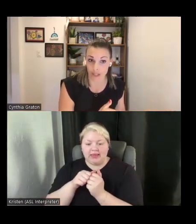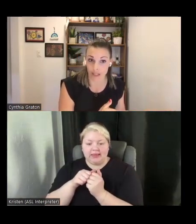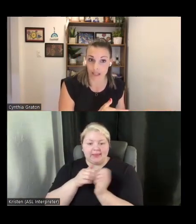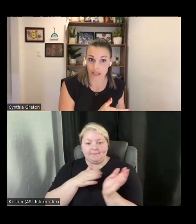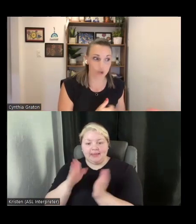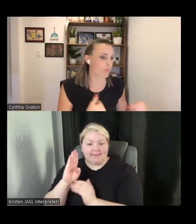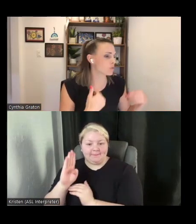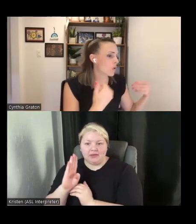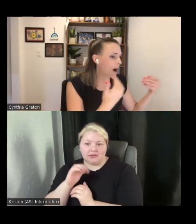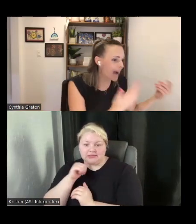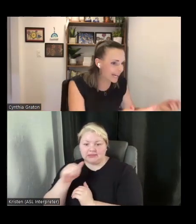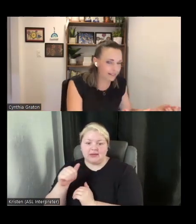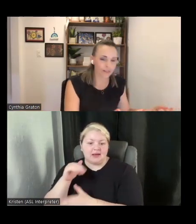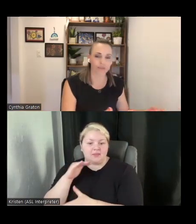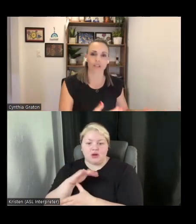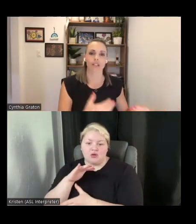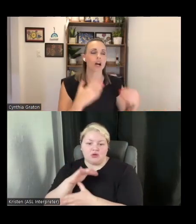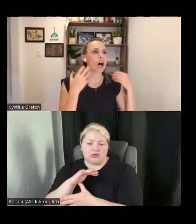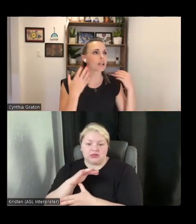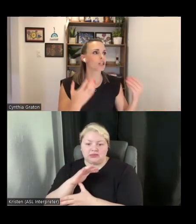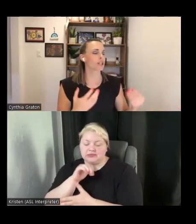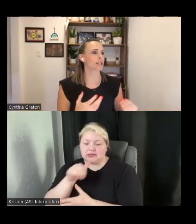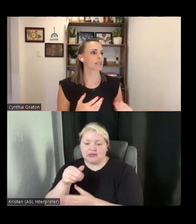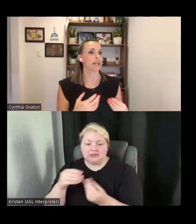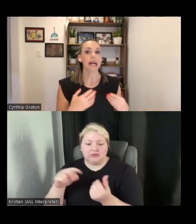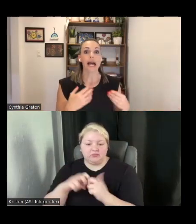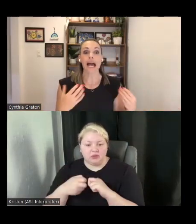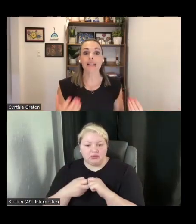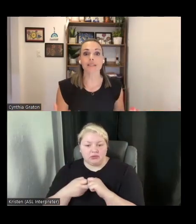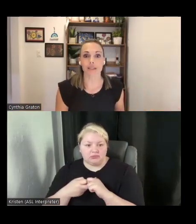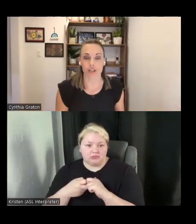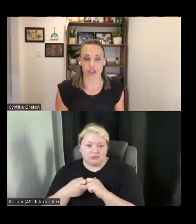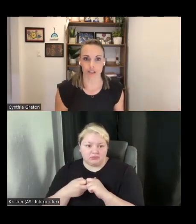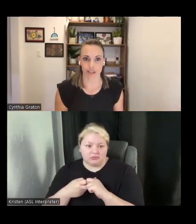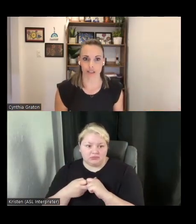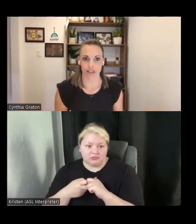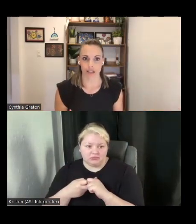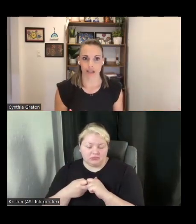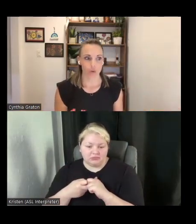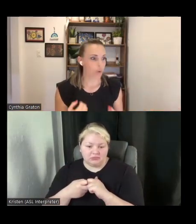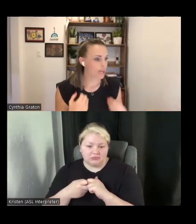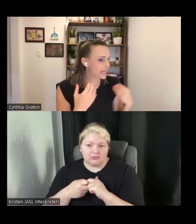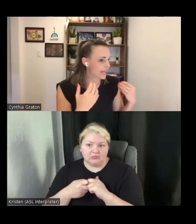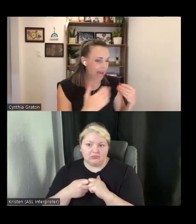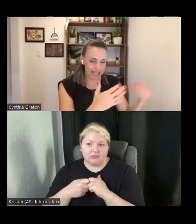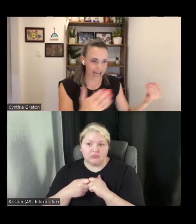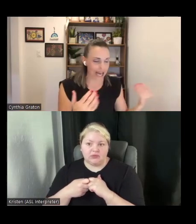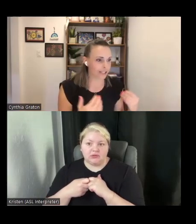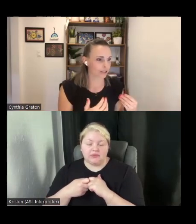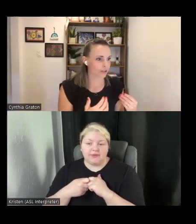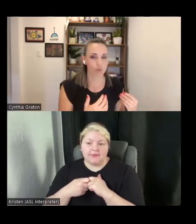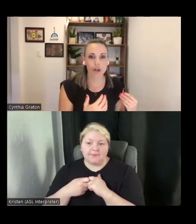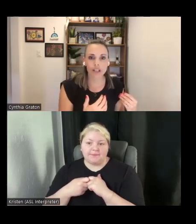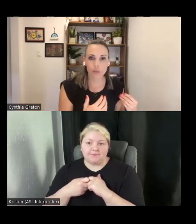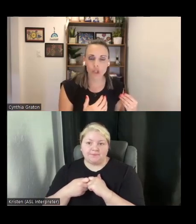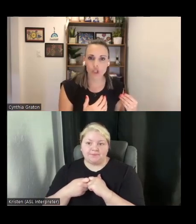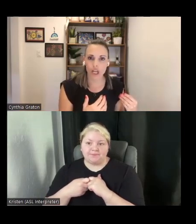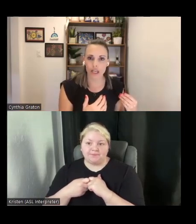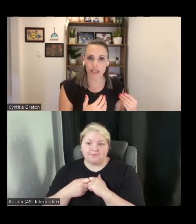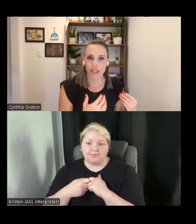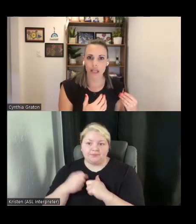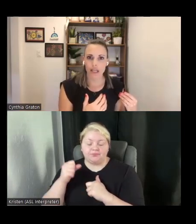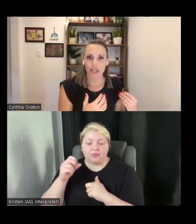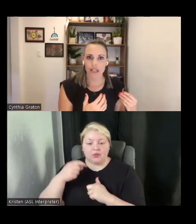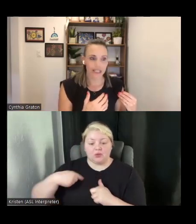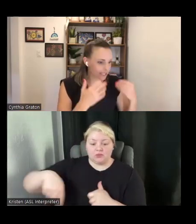problem. So proactively, consciously, and diligently, we as adults working with